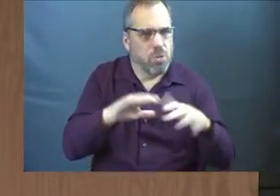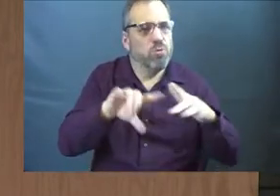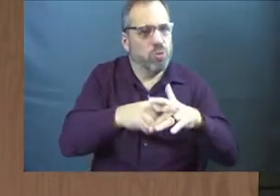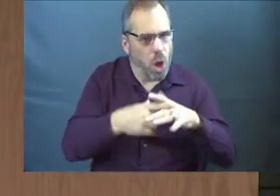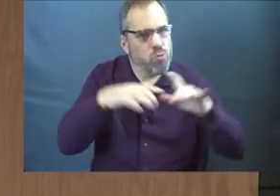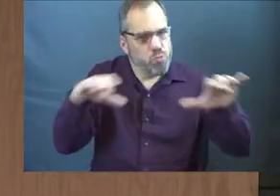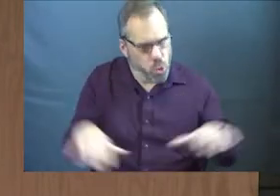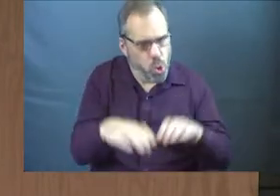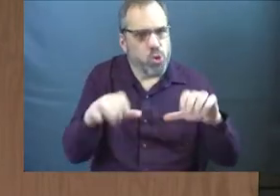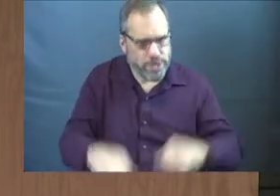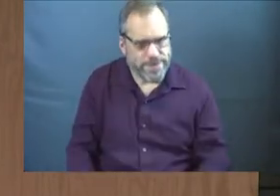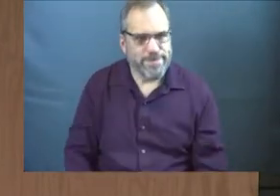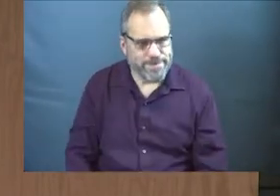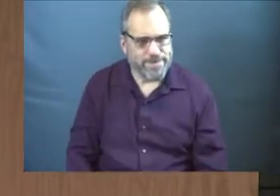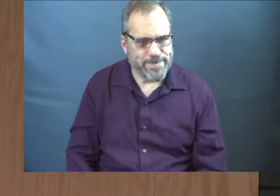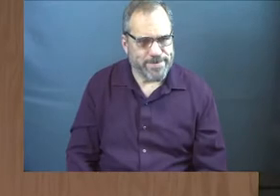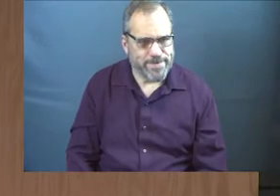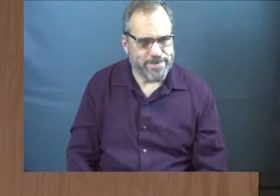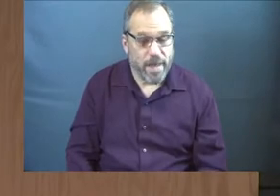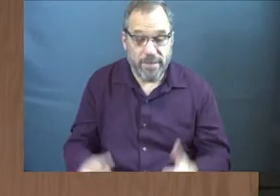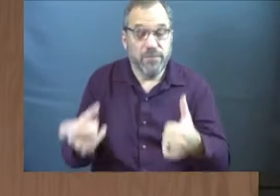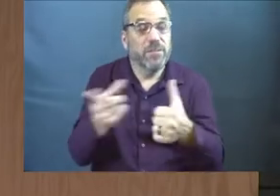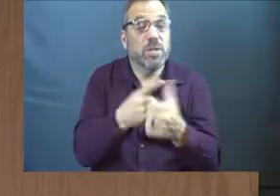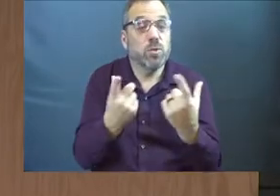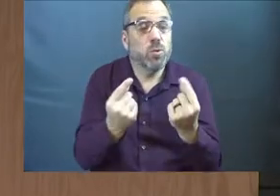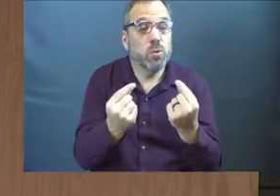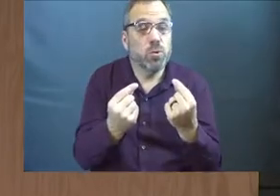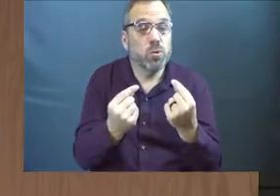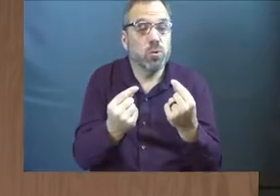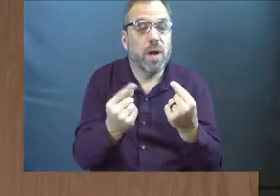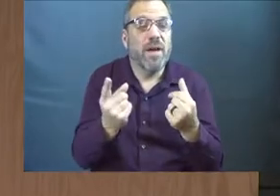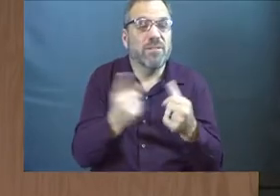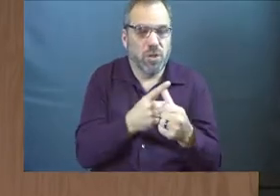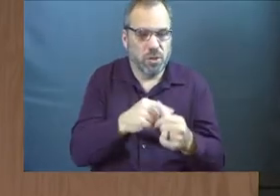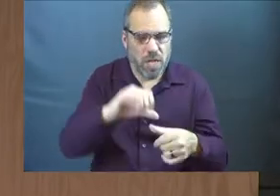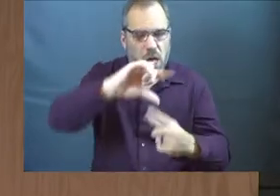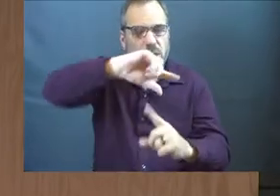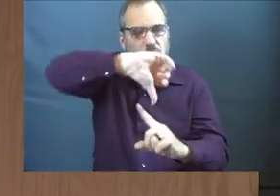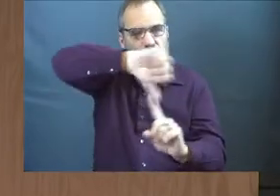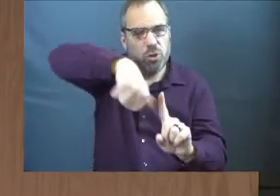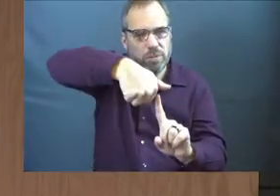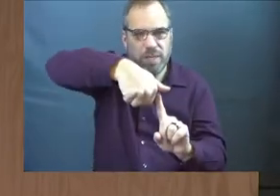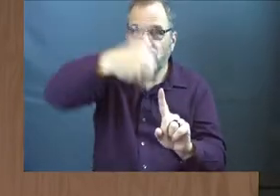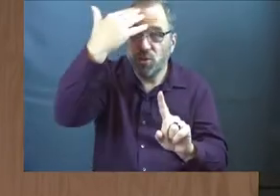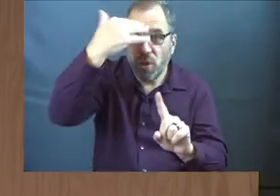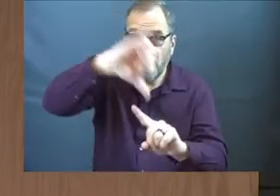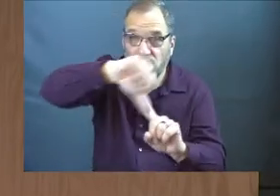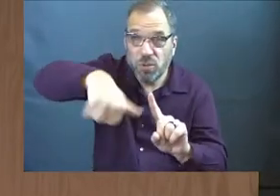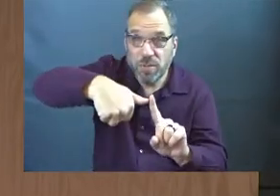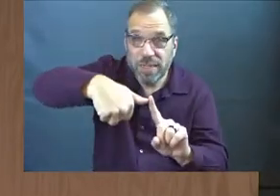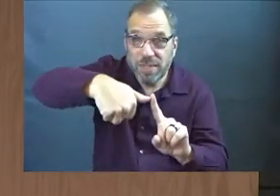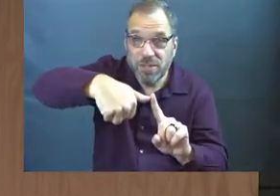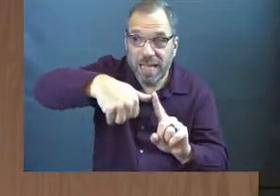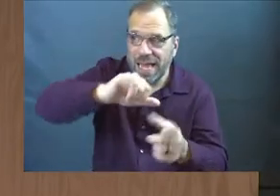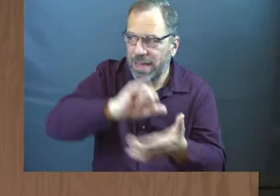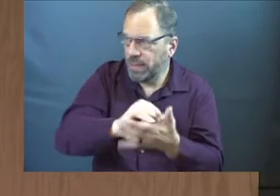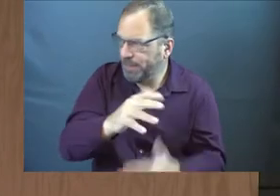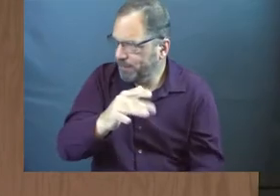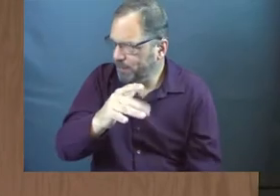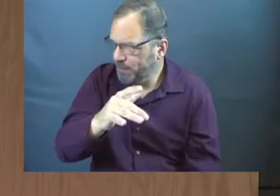work. And they said, first thing that you got to do is you got to get yourself circumcised, which if you know anything about circumcision, that